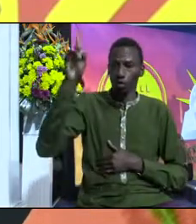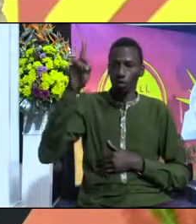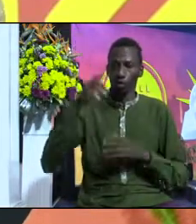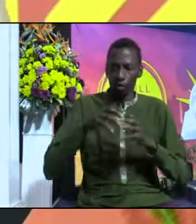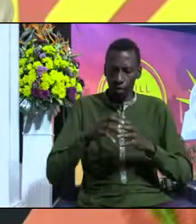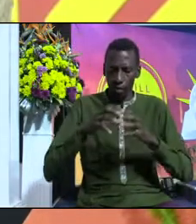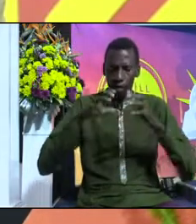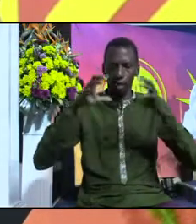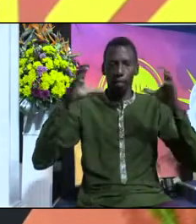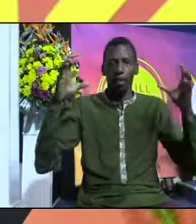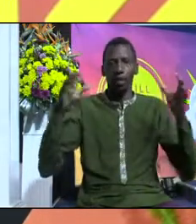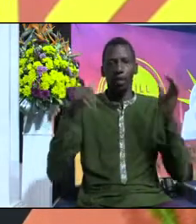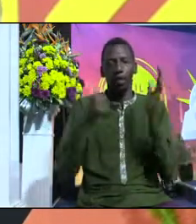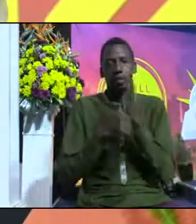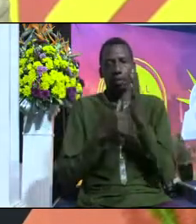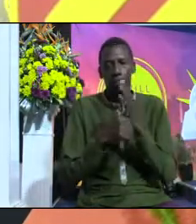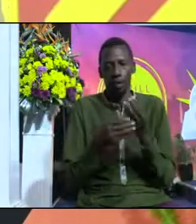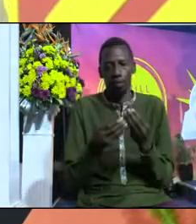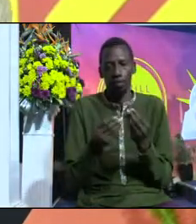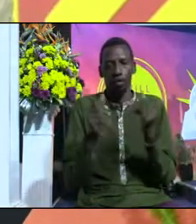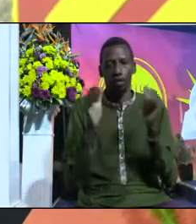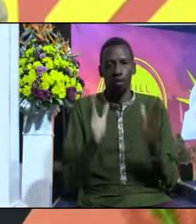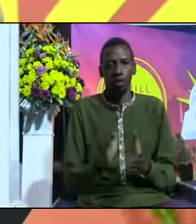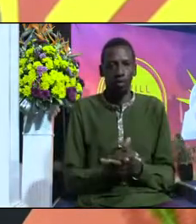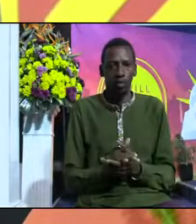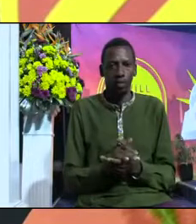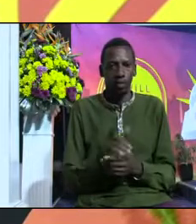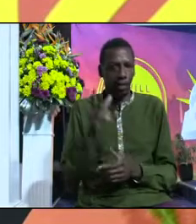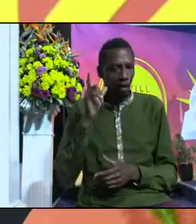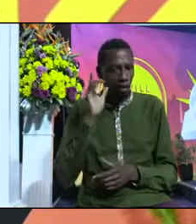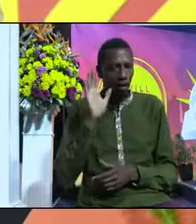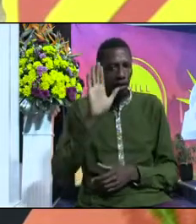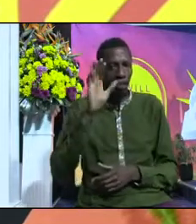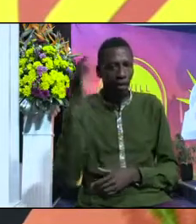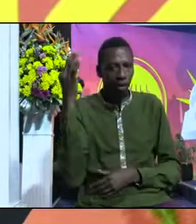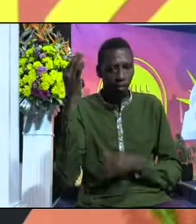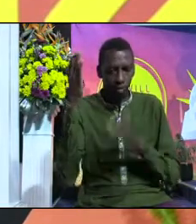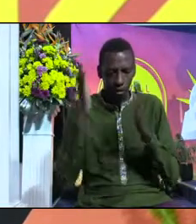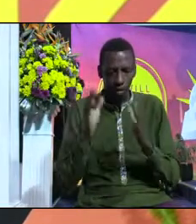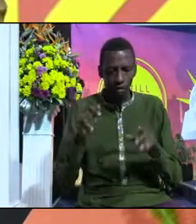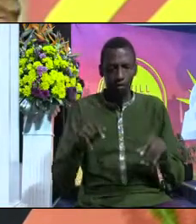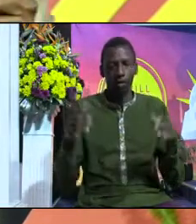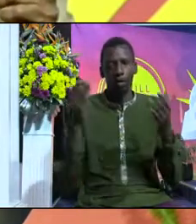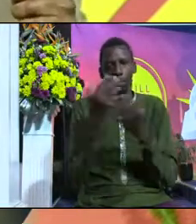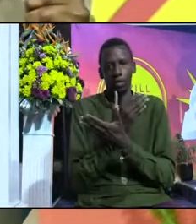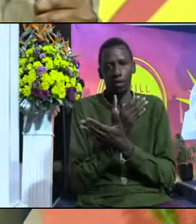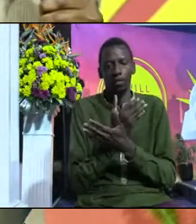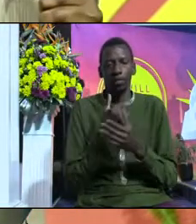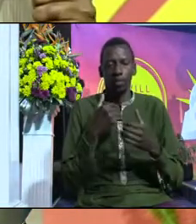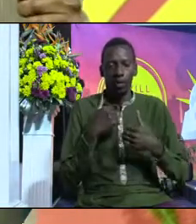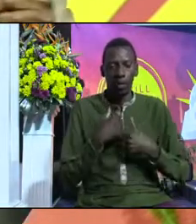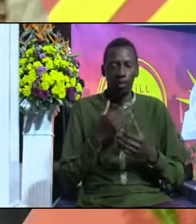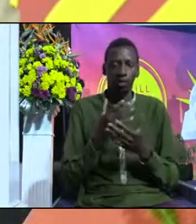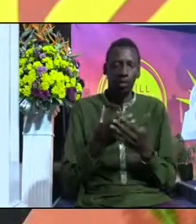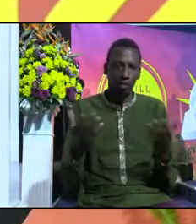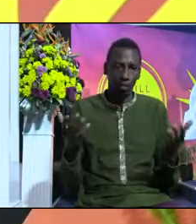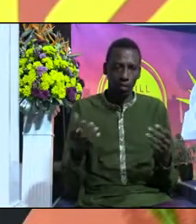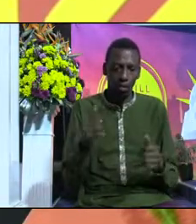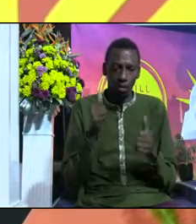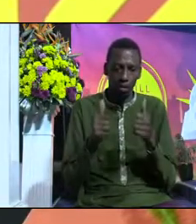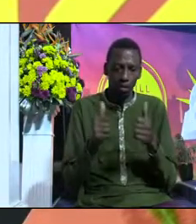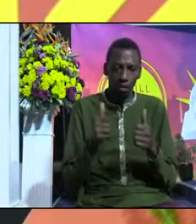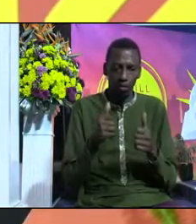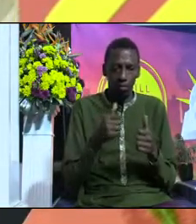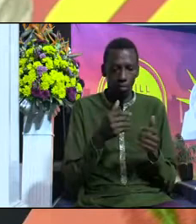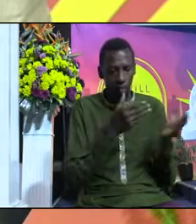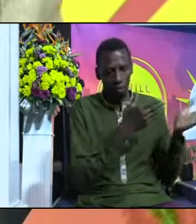solver. Hey, New Life family, listen to your preacher tonight. There are some things I may not